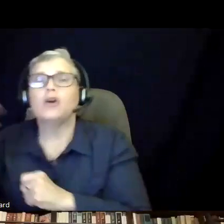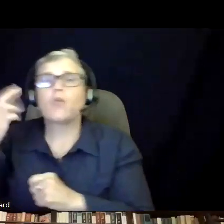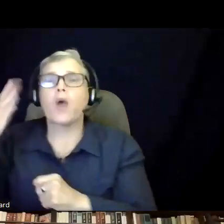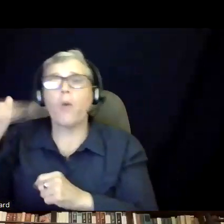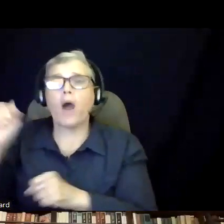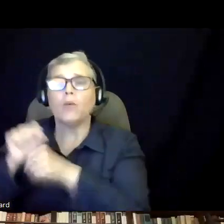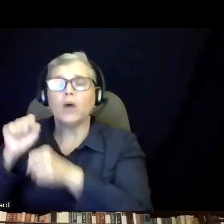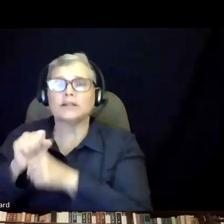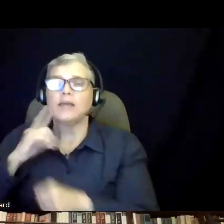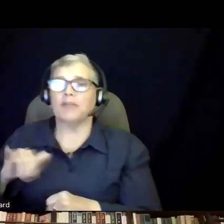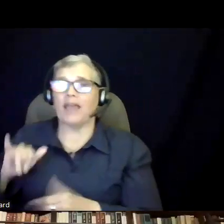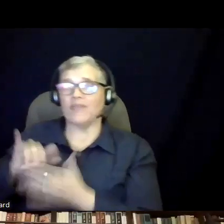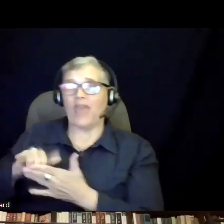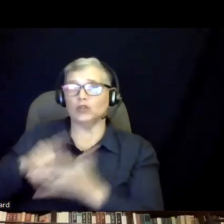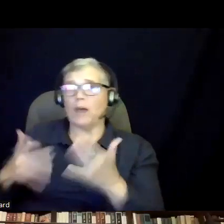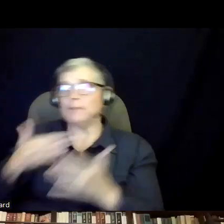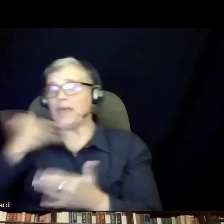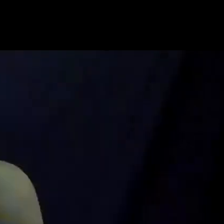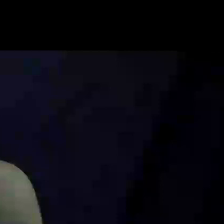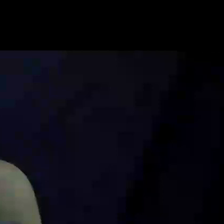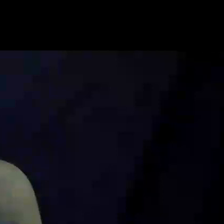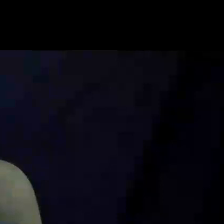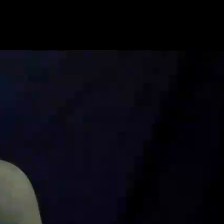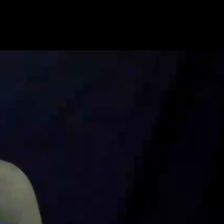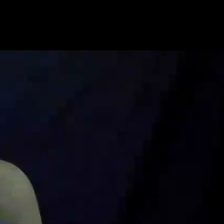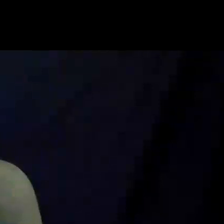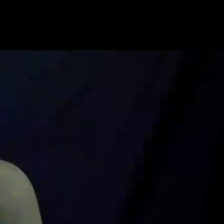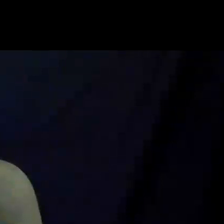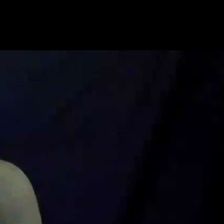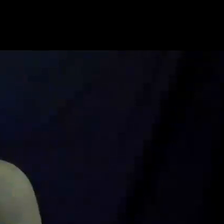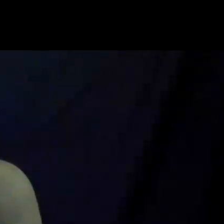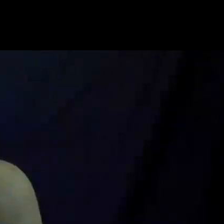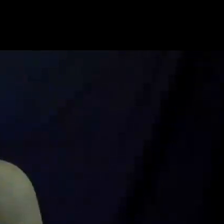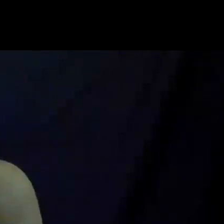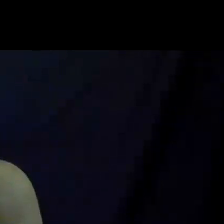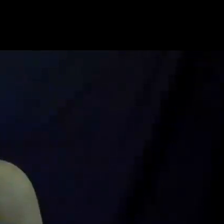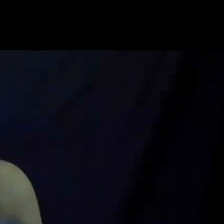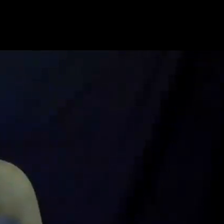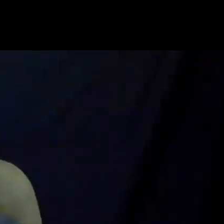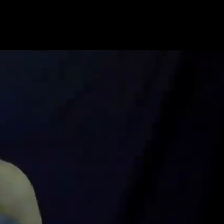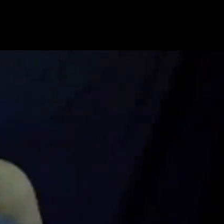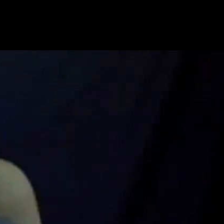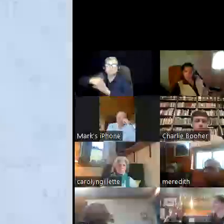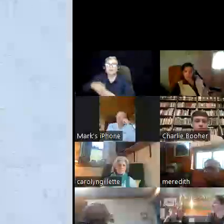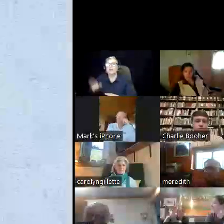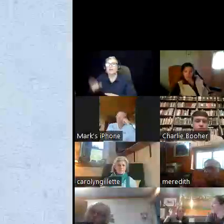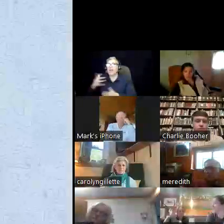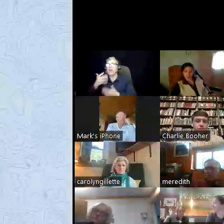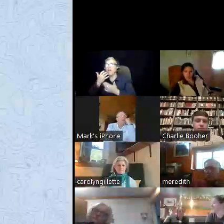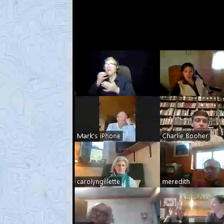will work with their culture, their socioeconomic conditions, their values, etc.